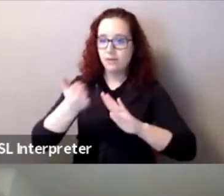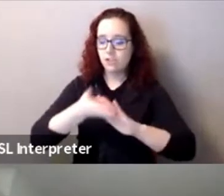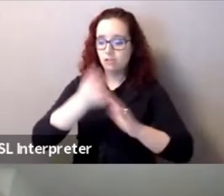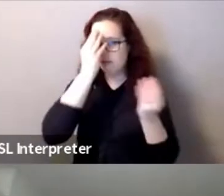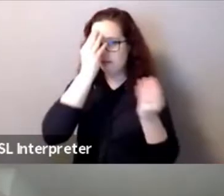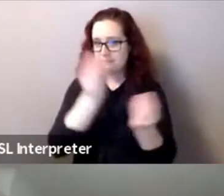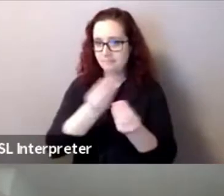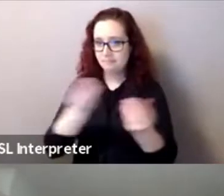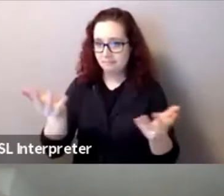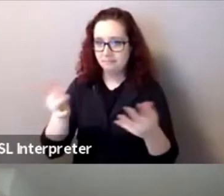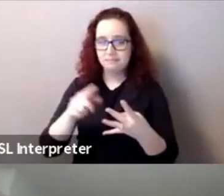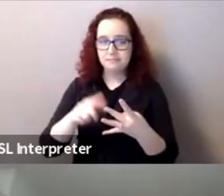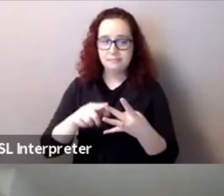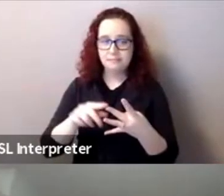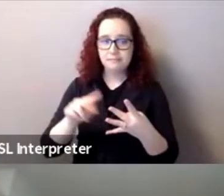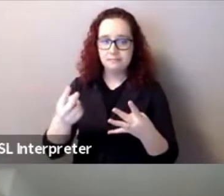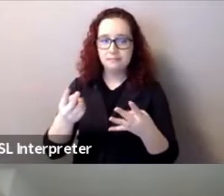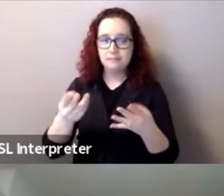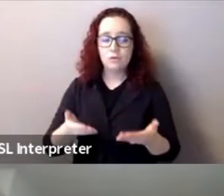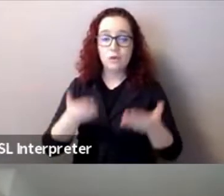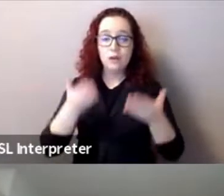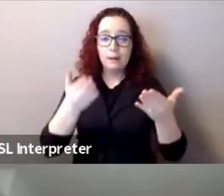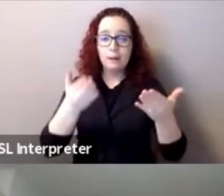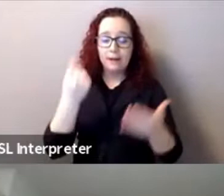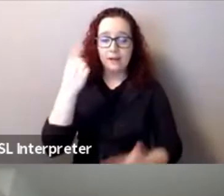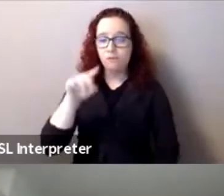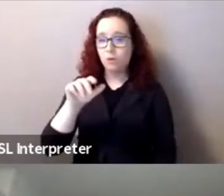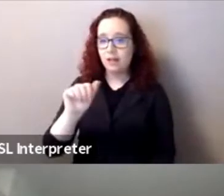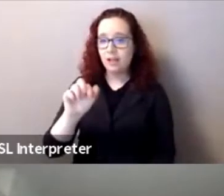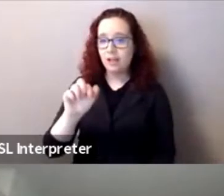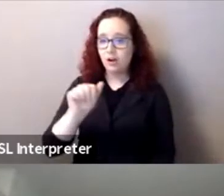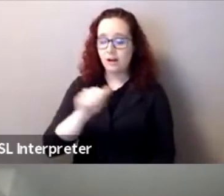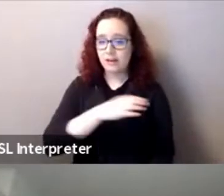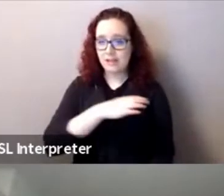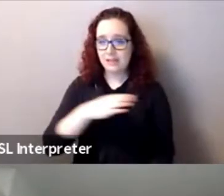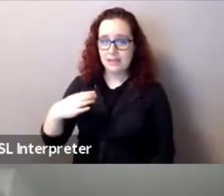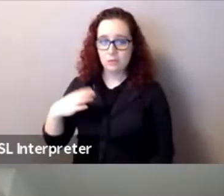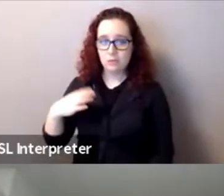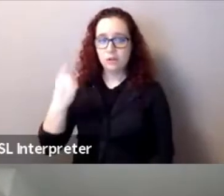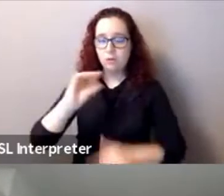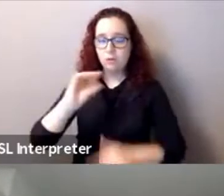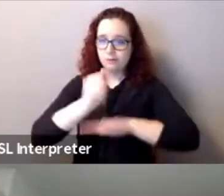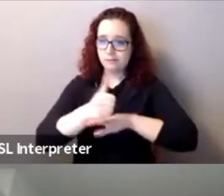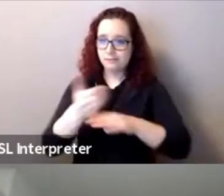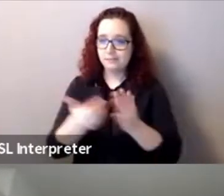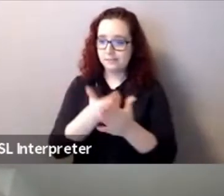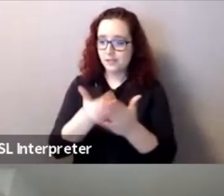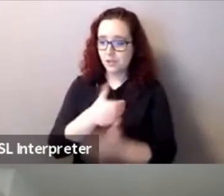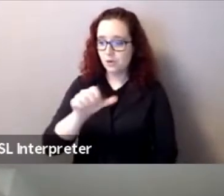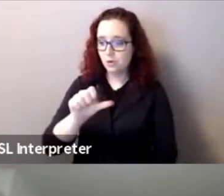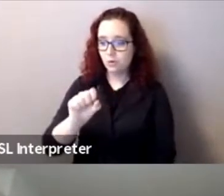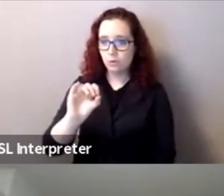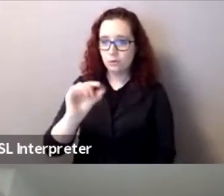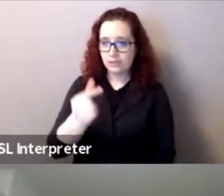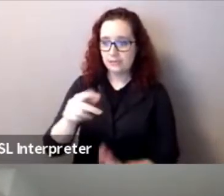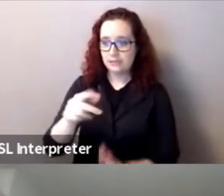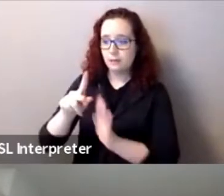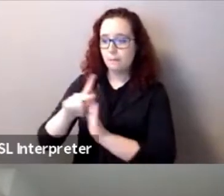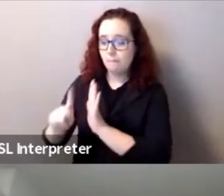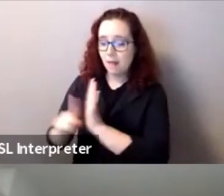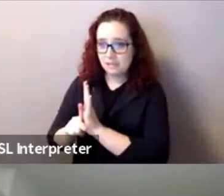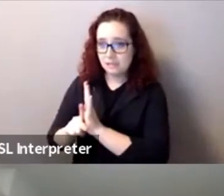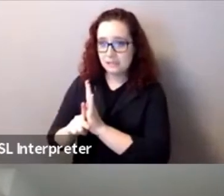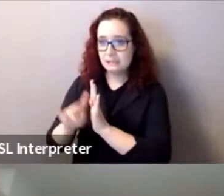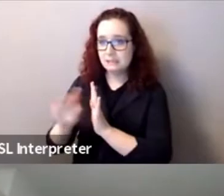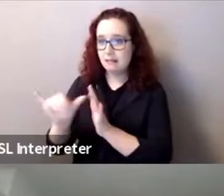A second is making recommendations to AERA Council regarding the establishment of new SIGs, SIG policies such as the